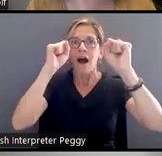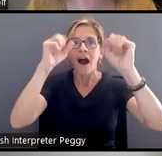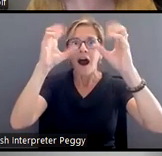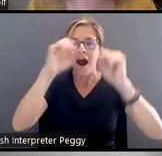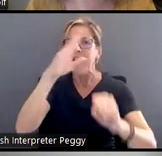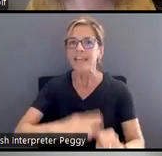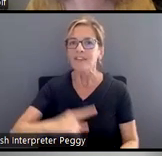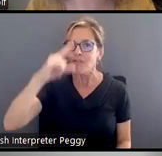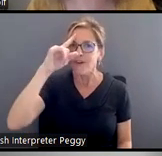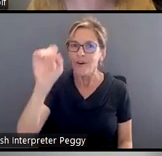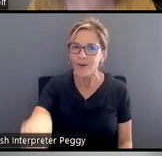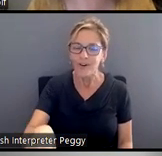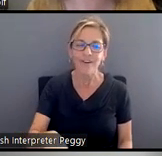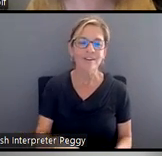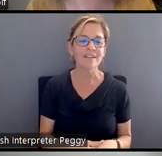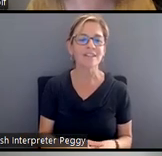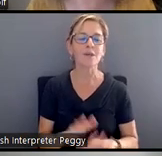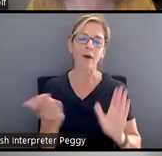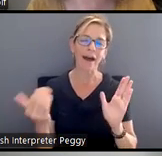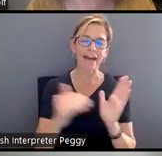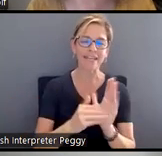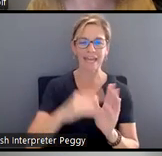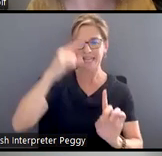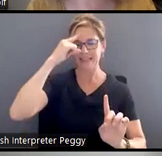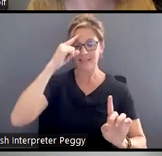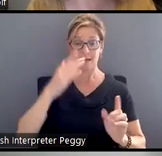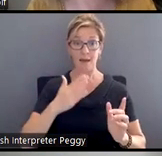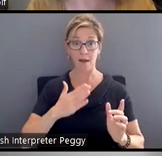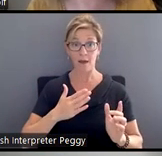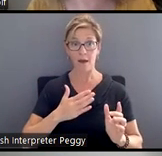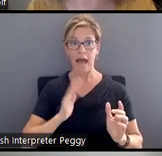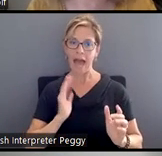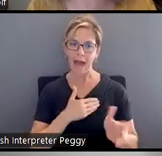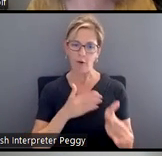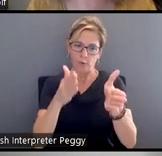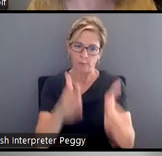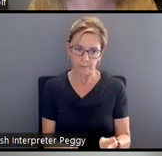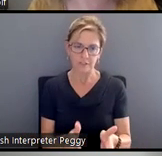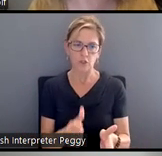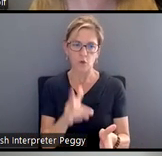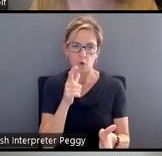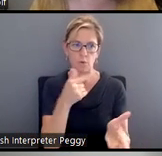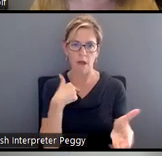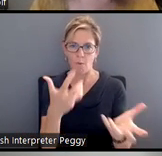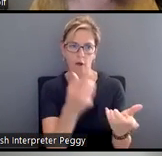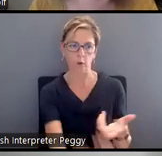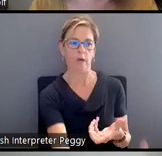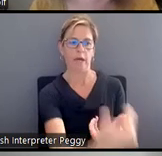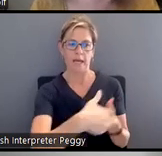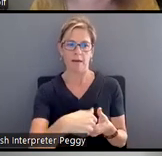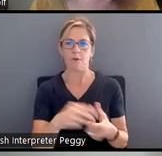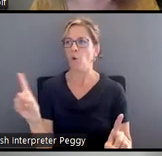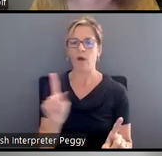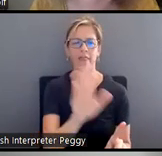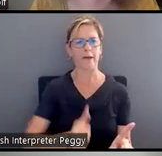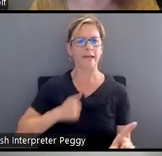yourself, where is my target audience member right now? How can I meet them where they are and help them move to